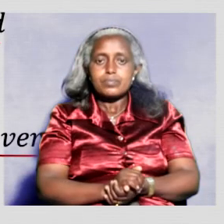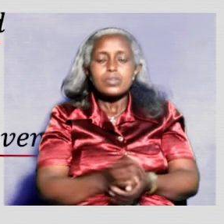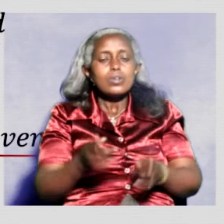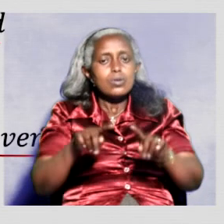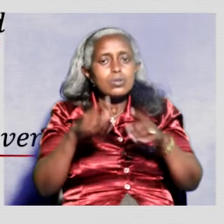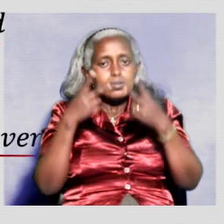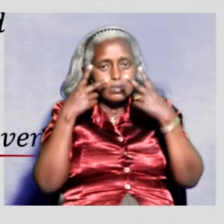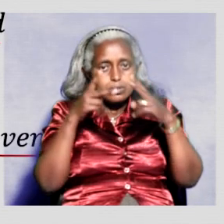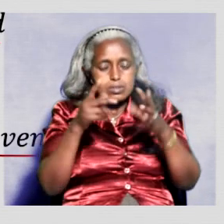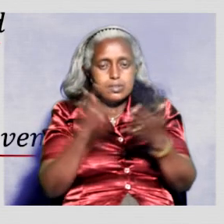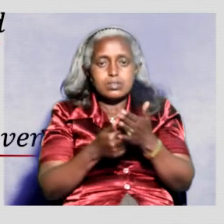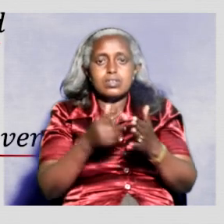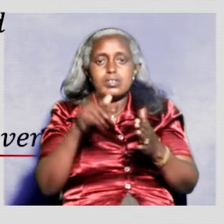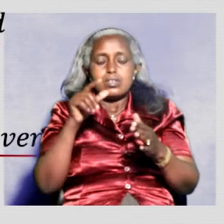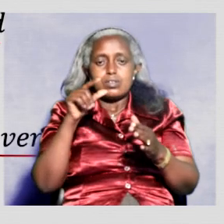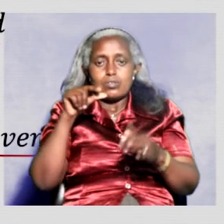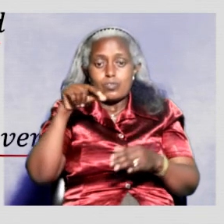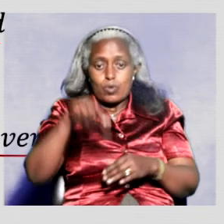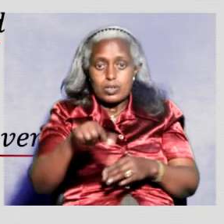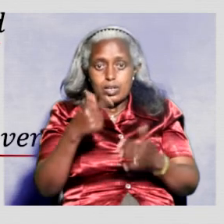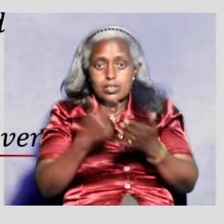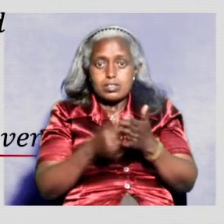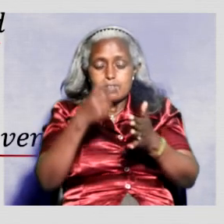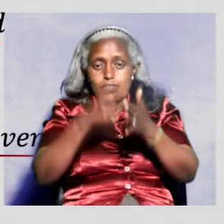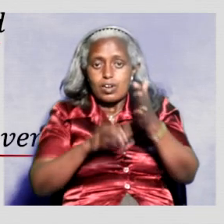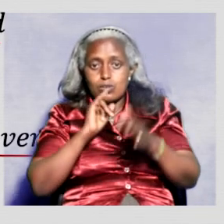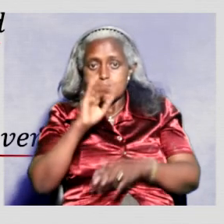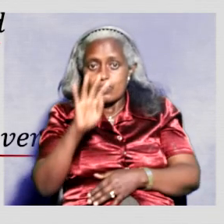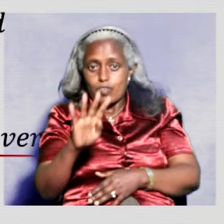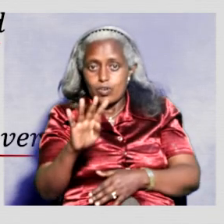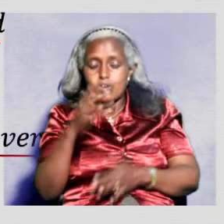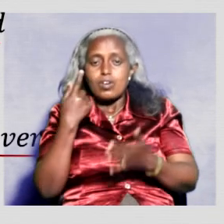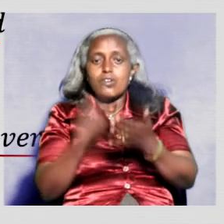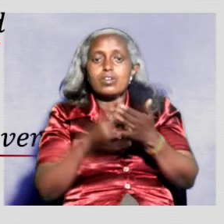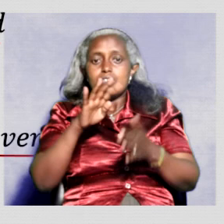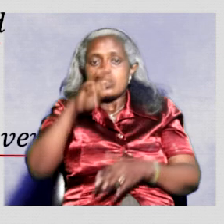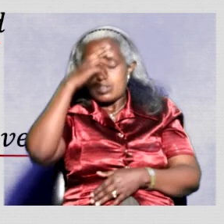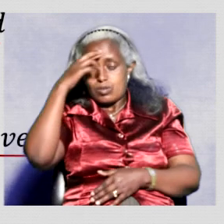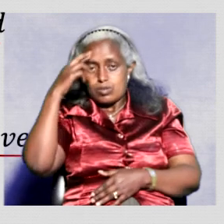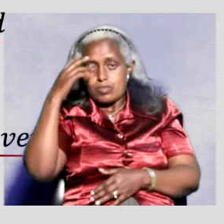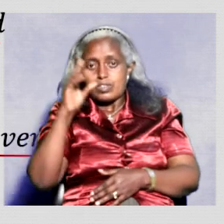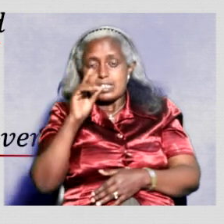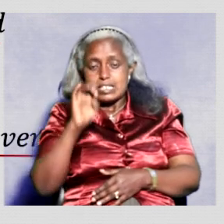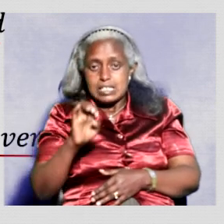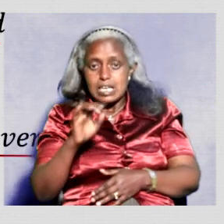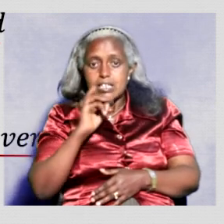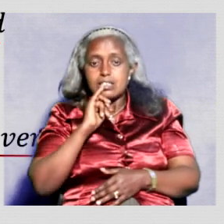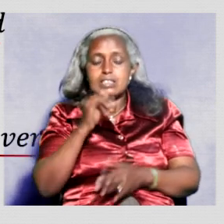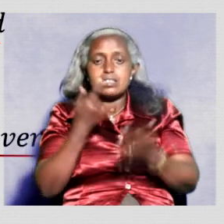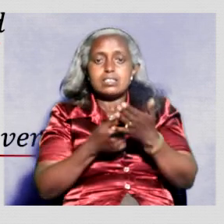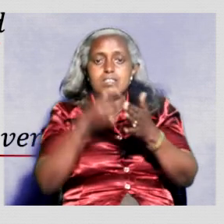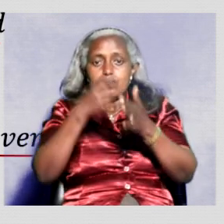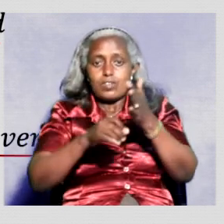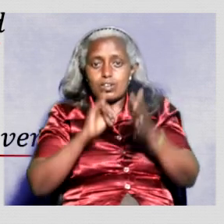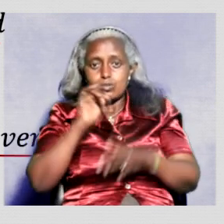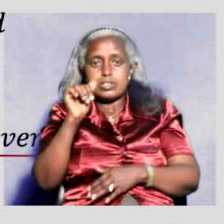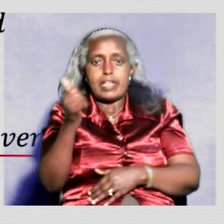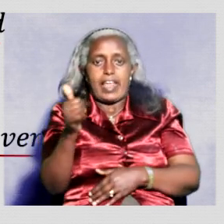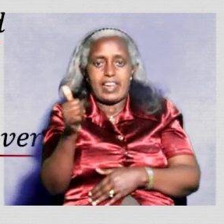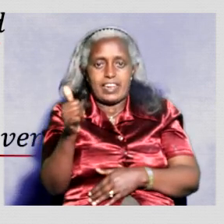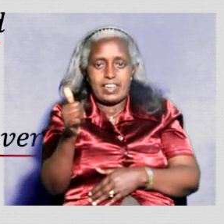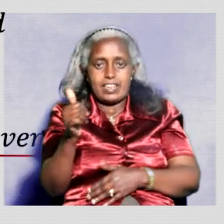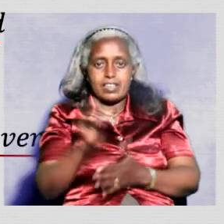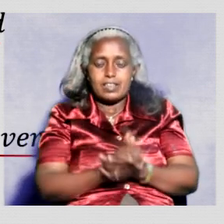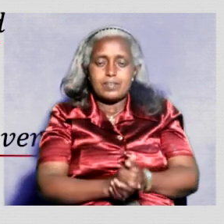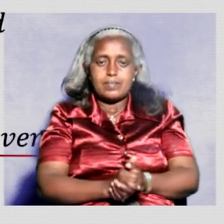When you see in the case of quartile, this value is this 4. For the case of decile, this value becomes 10.